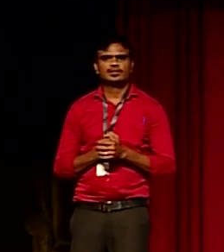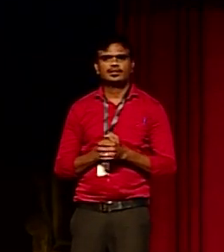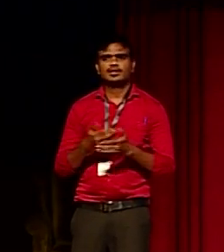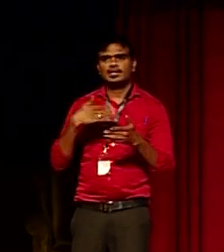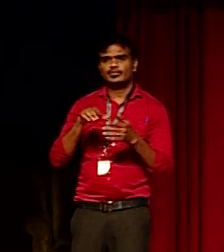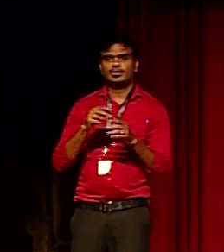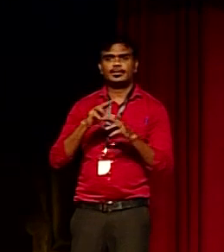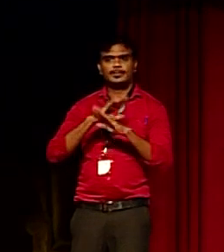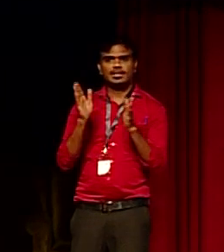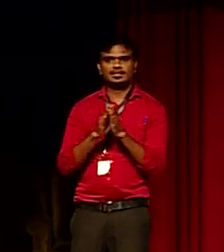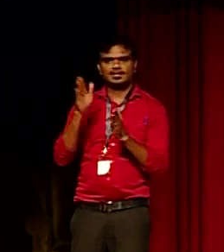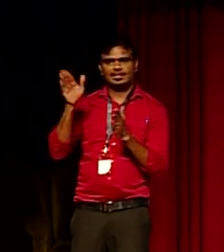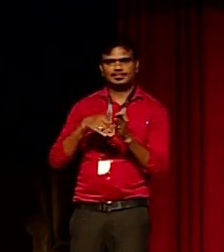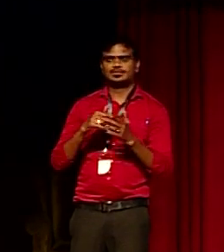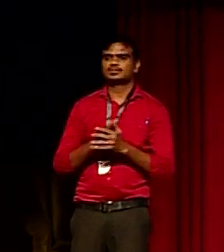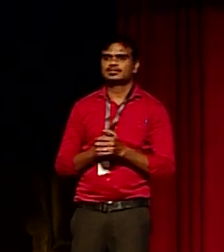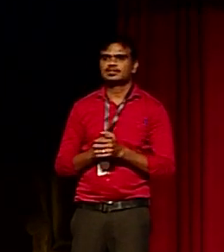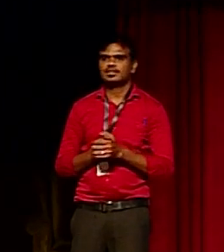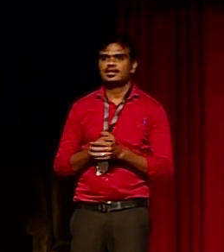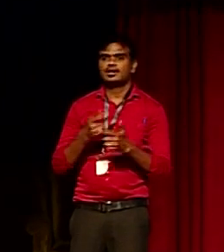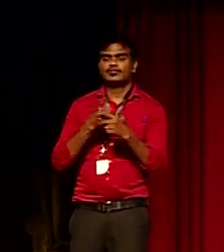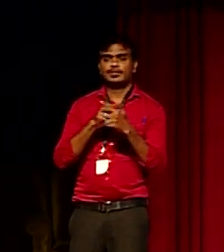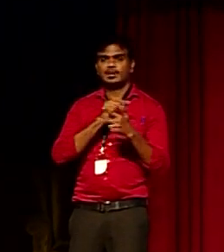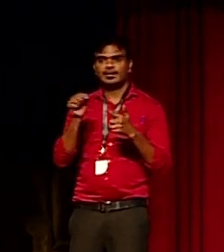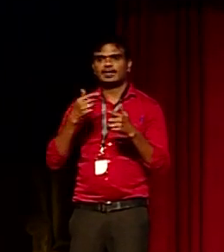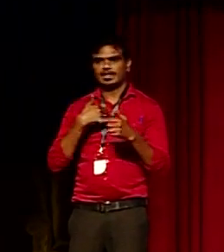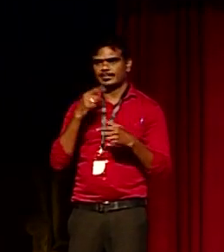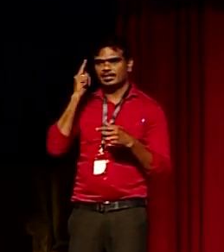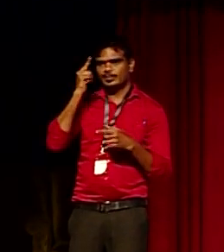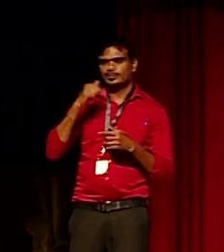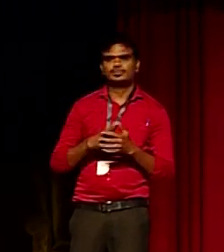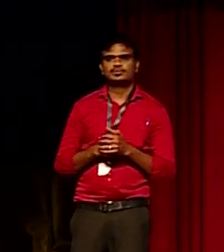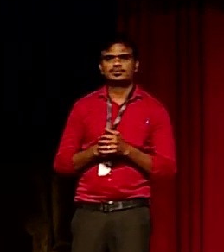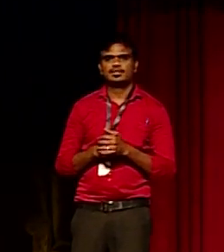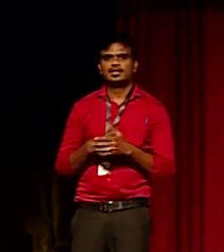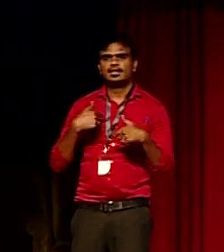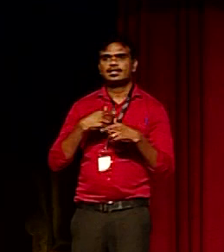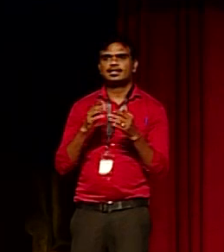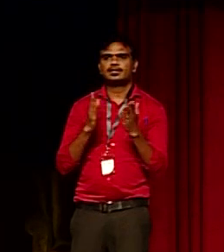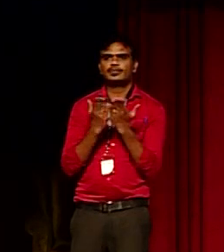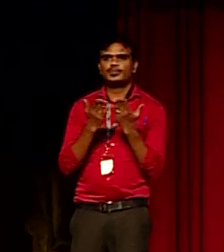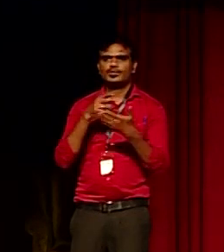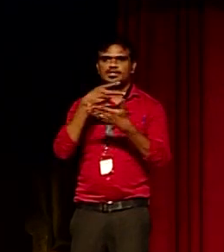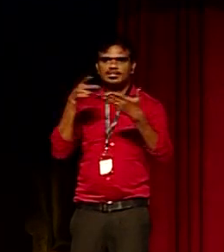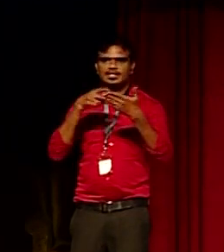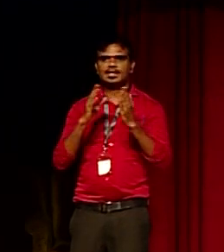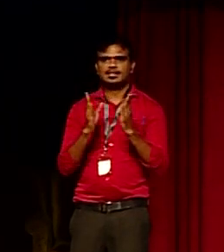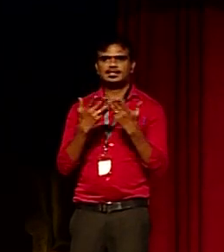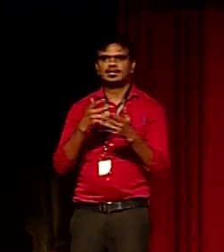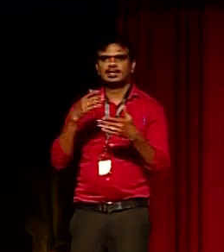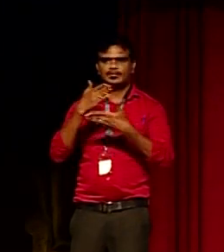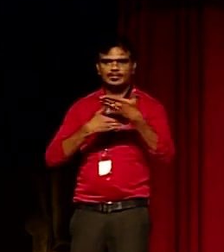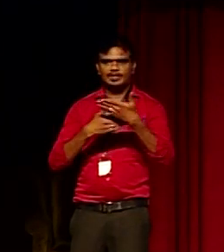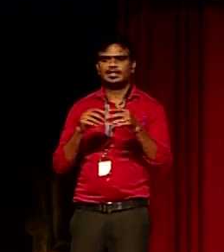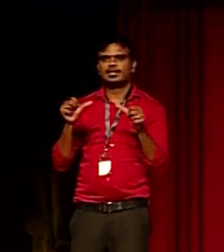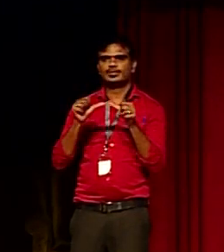It failed on both counts. From our perspective, the threaded portions started wearing, the